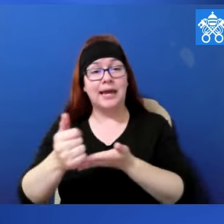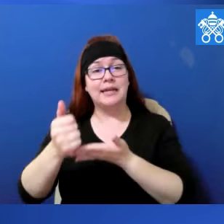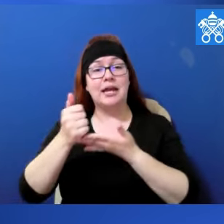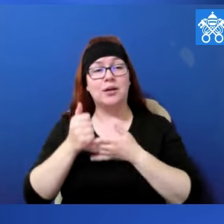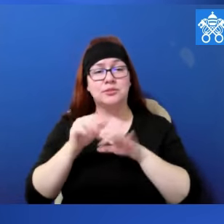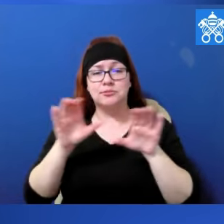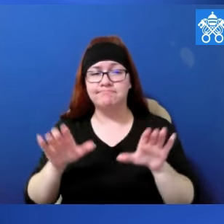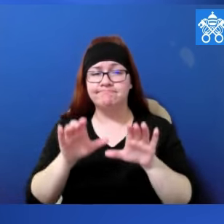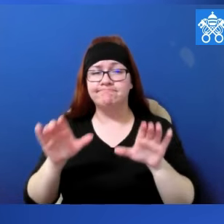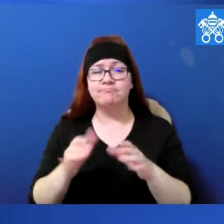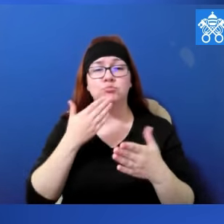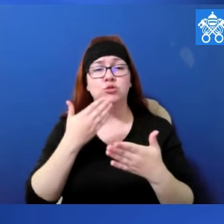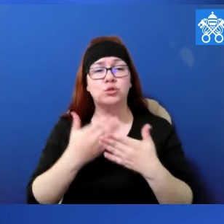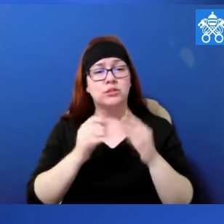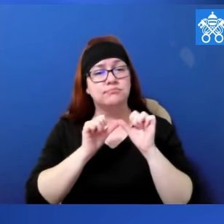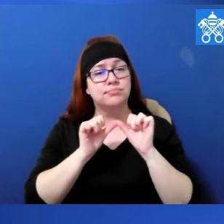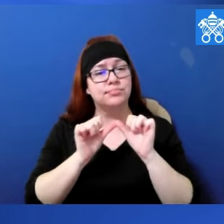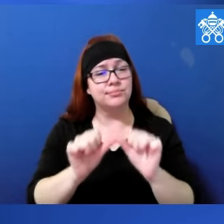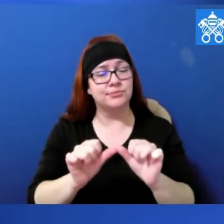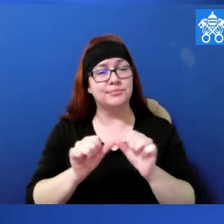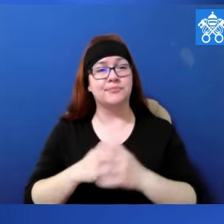do good.